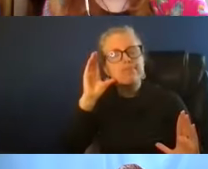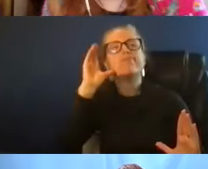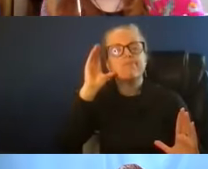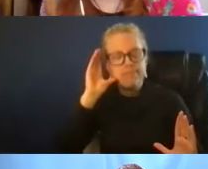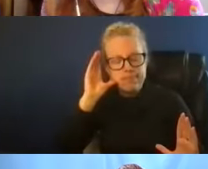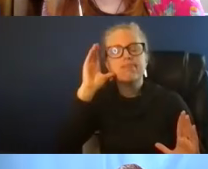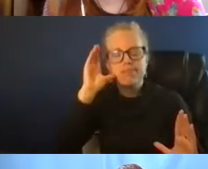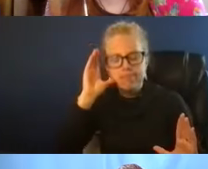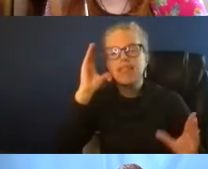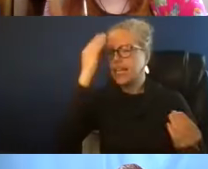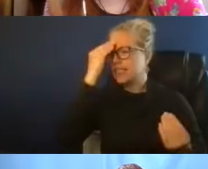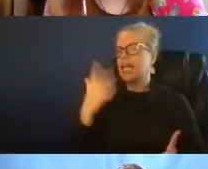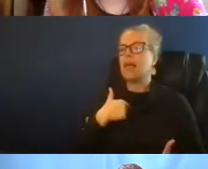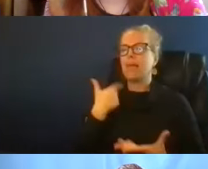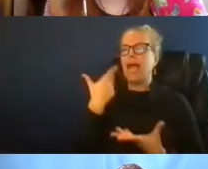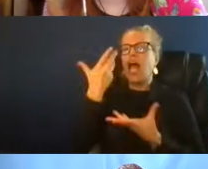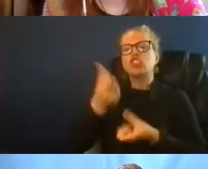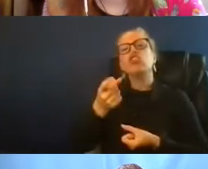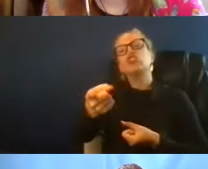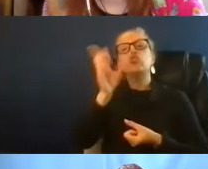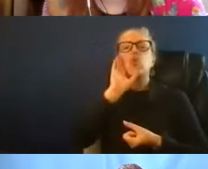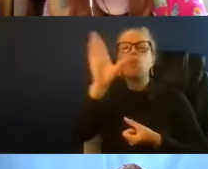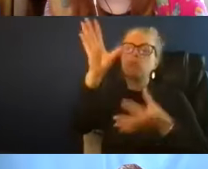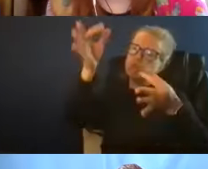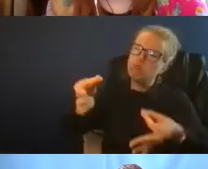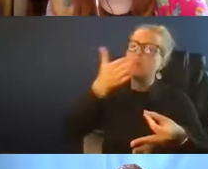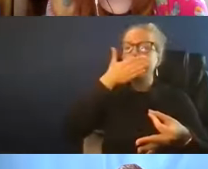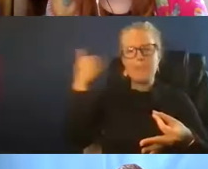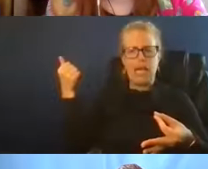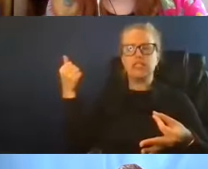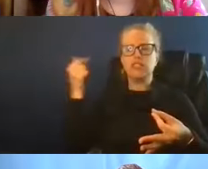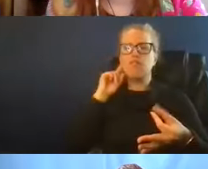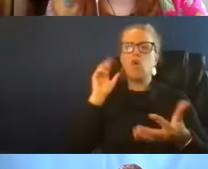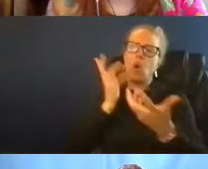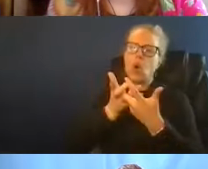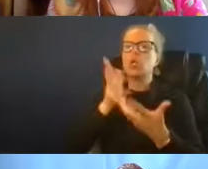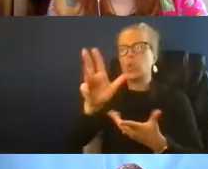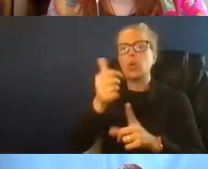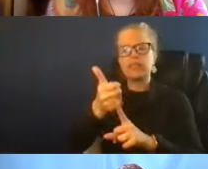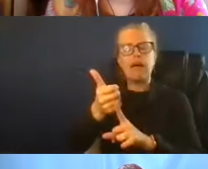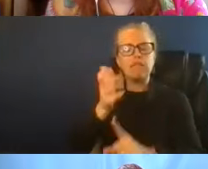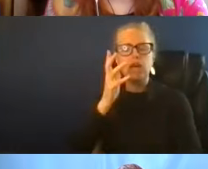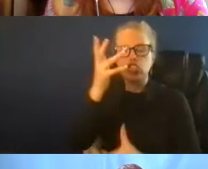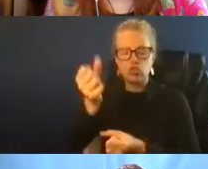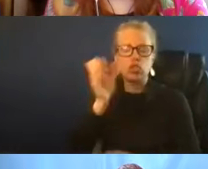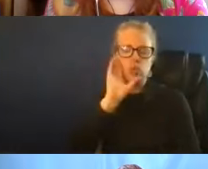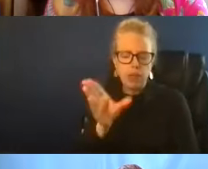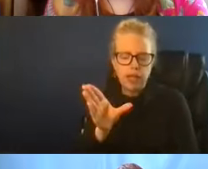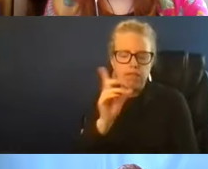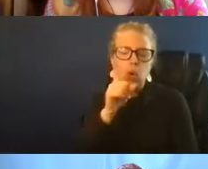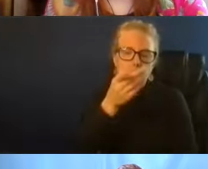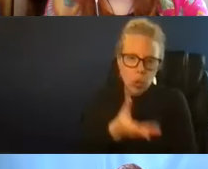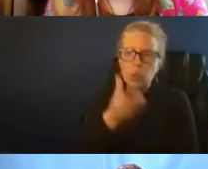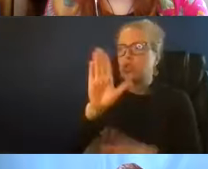Yes, telling them, I trust them to make the best choices. I trust you to make the best choices for yourself and for your children.